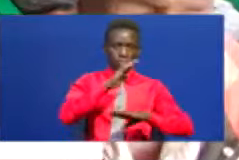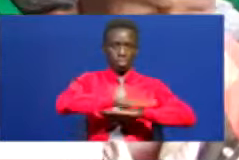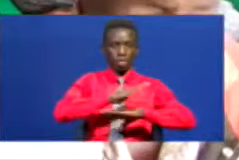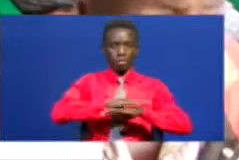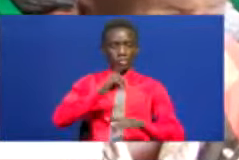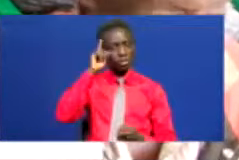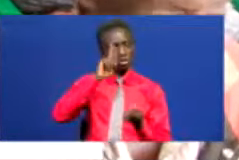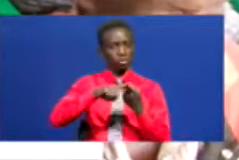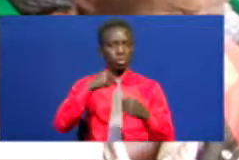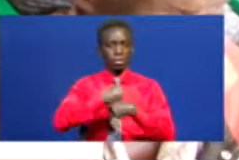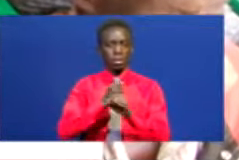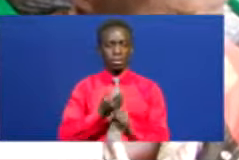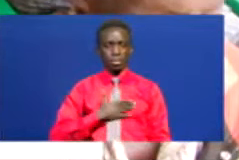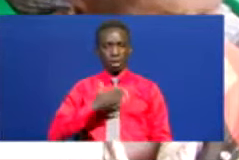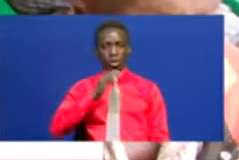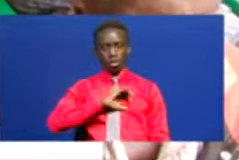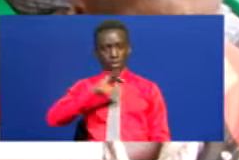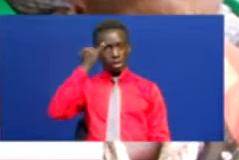them.